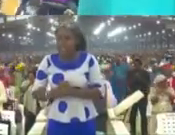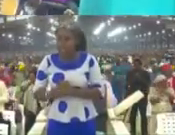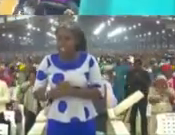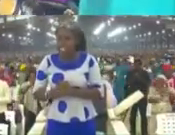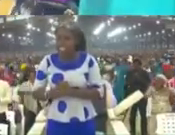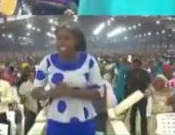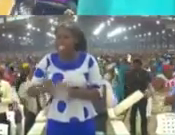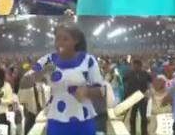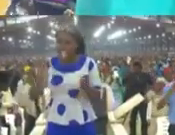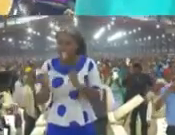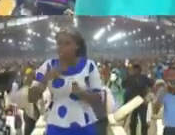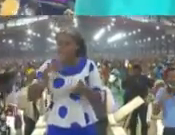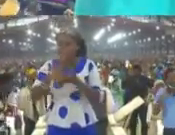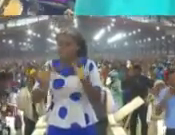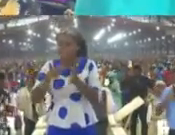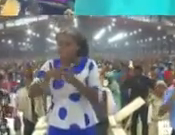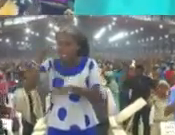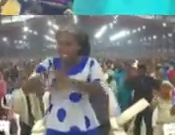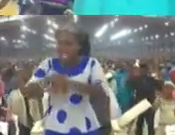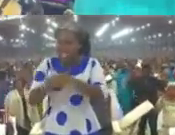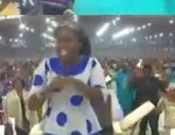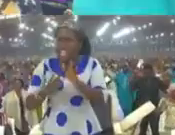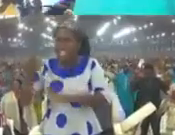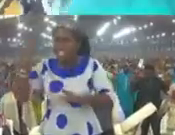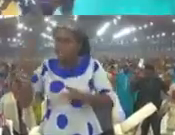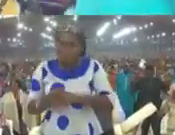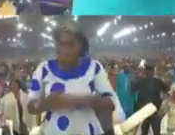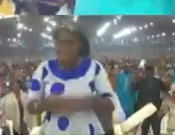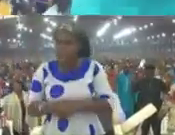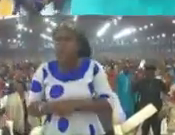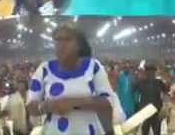Almighty. Remember me.